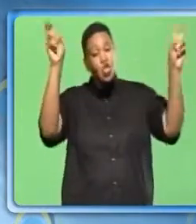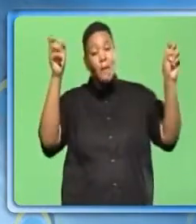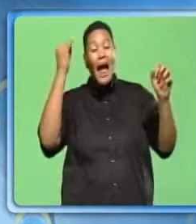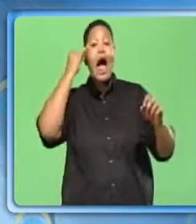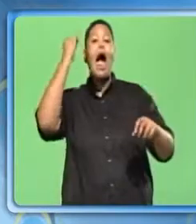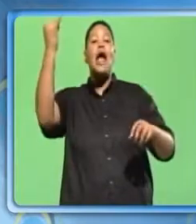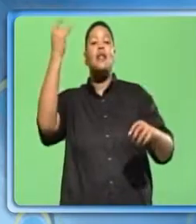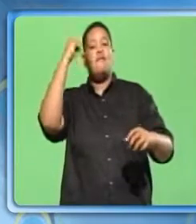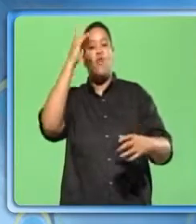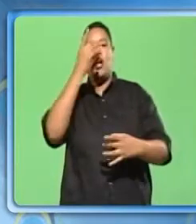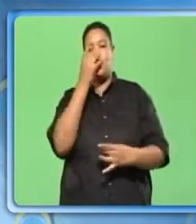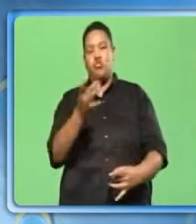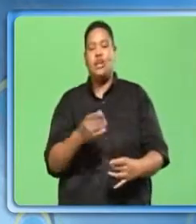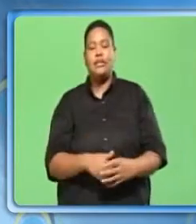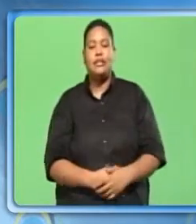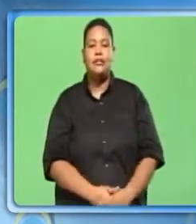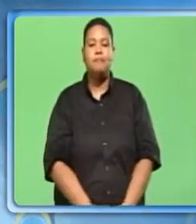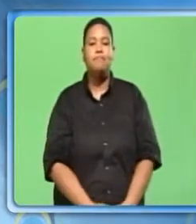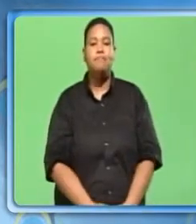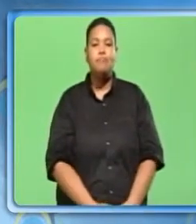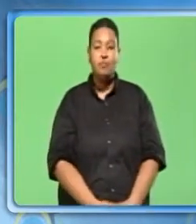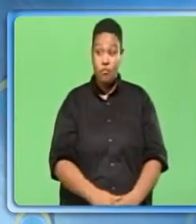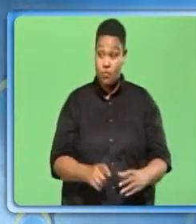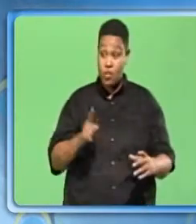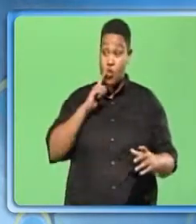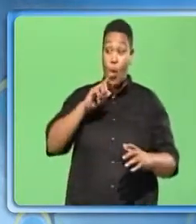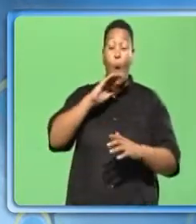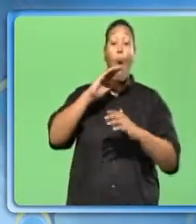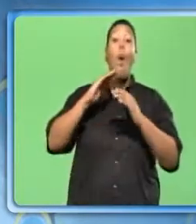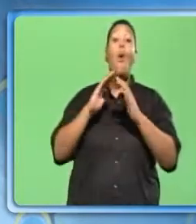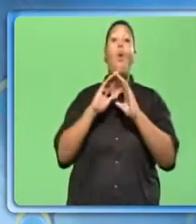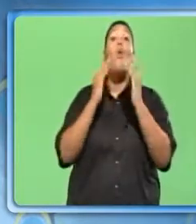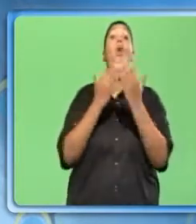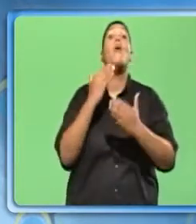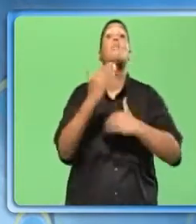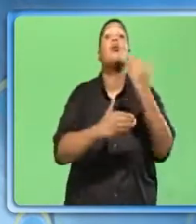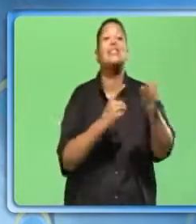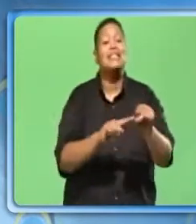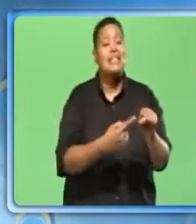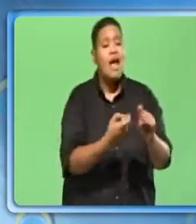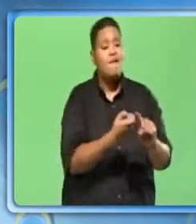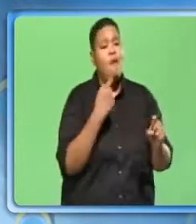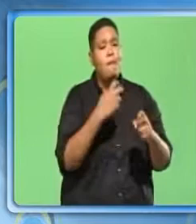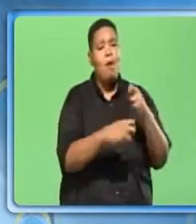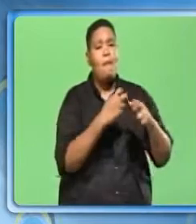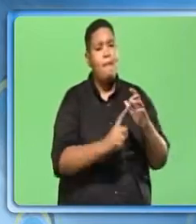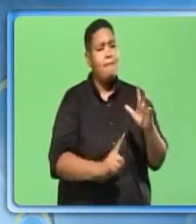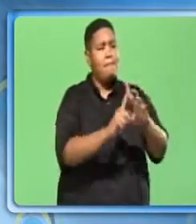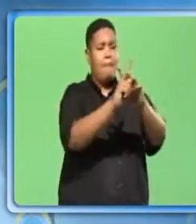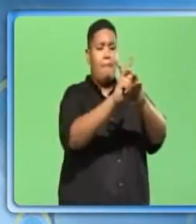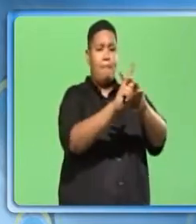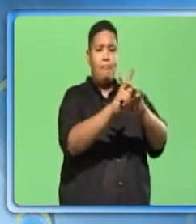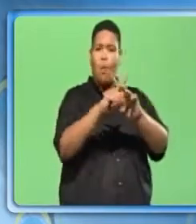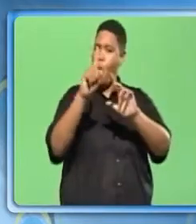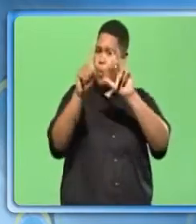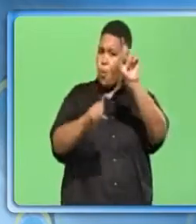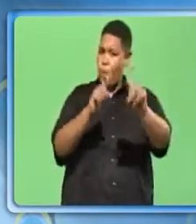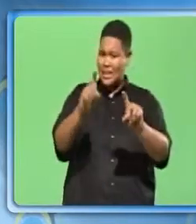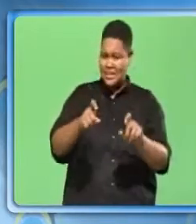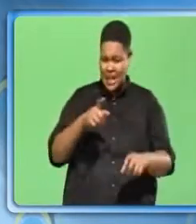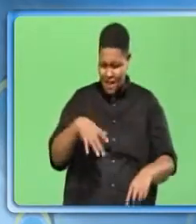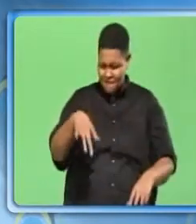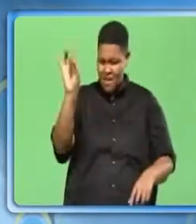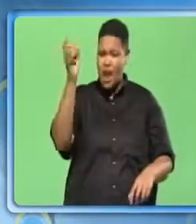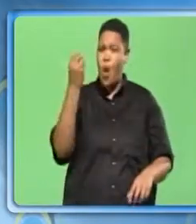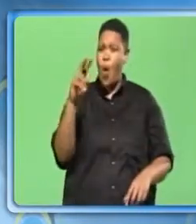of interest. The whole process starts from a stated problem, question, a finding,